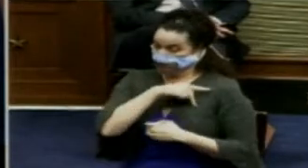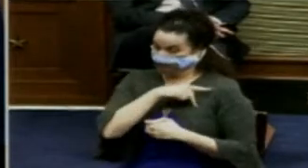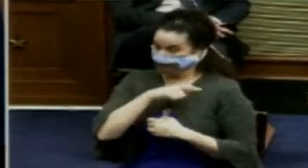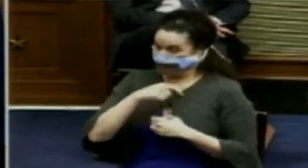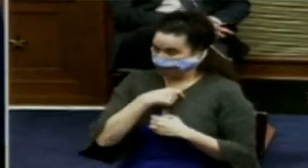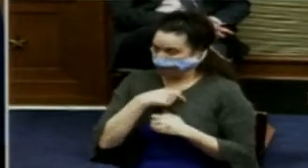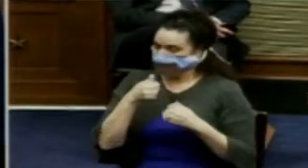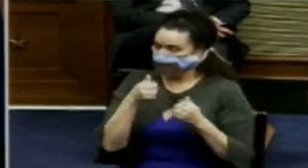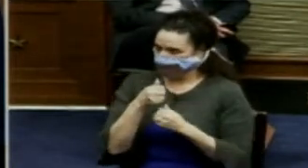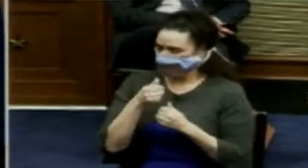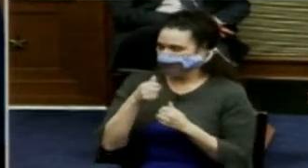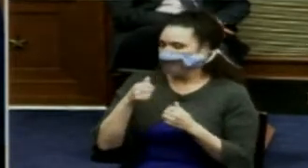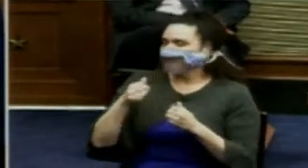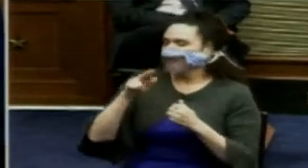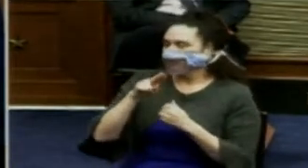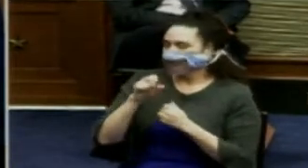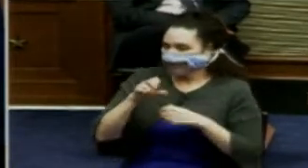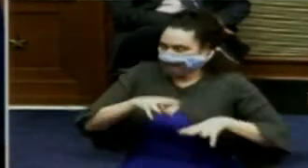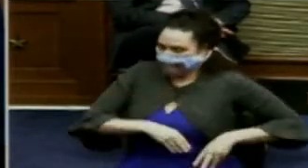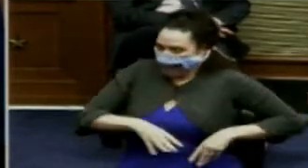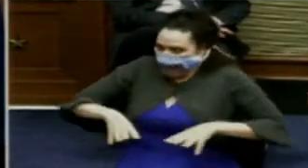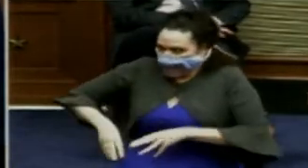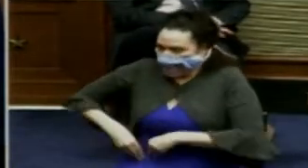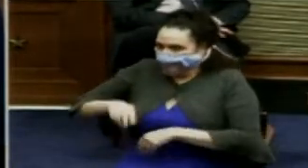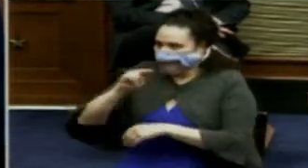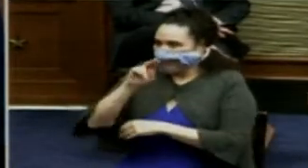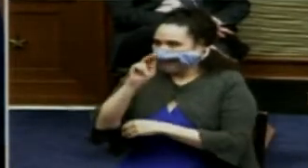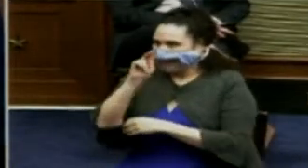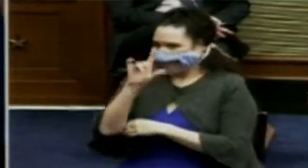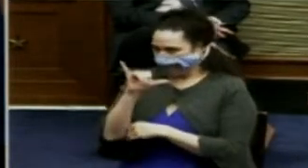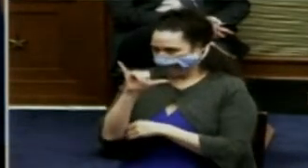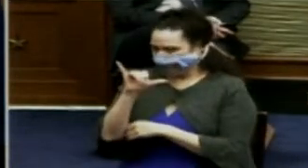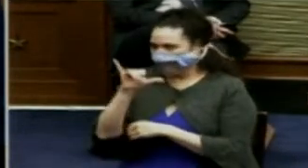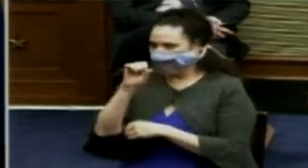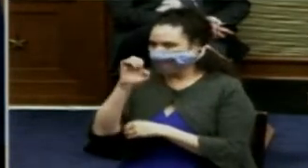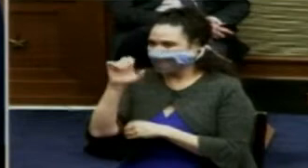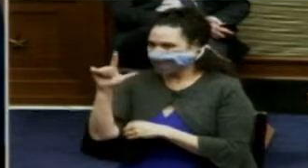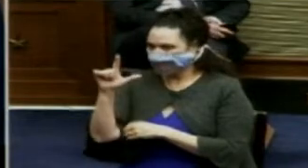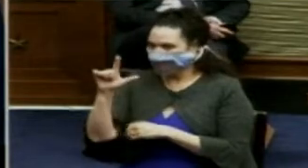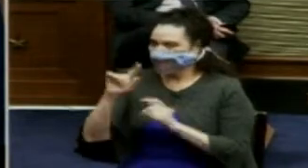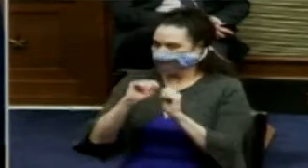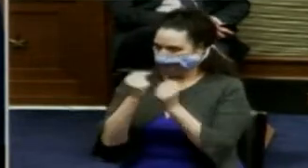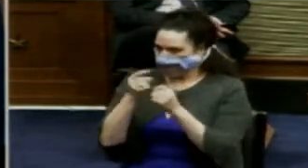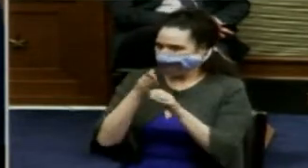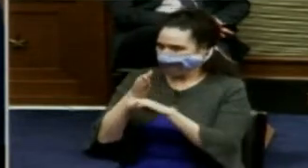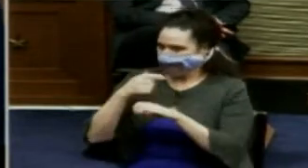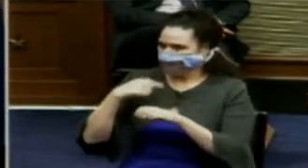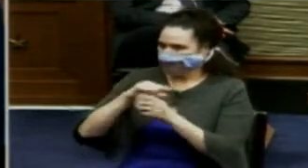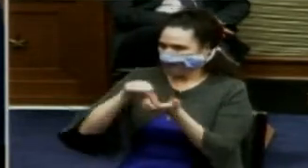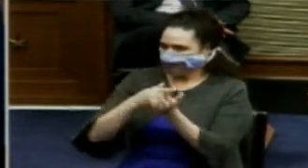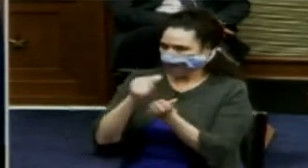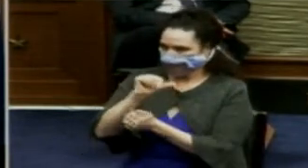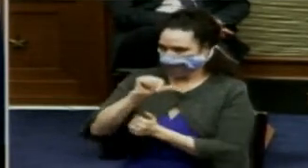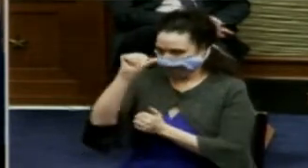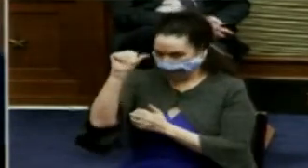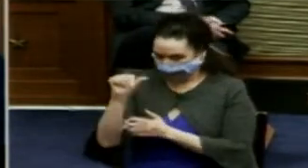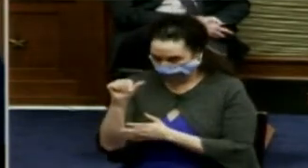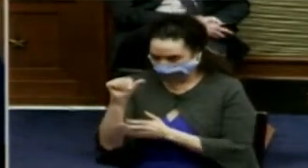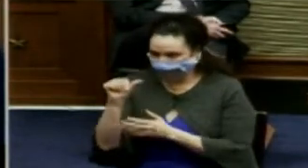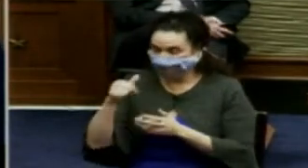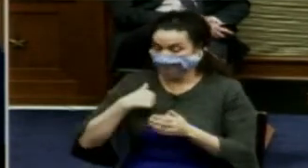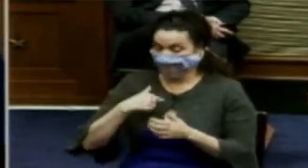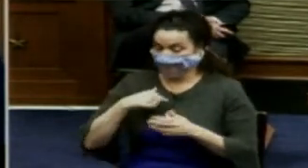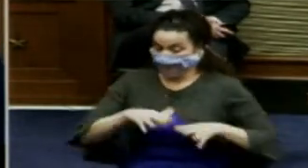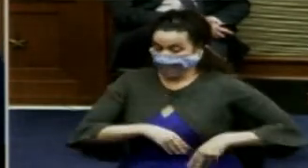SEAL teams after graduating from Annapolis. After graduating with Bud's Class 157, I earned my Trident. As a Navy SEAL